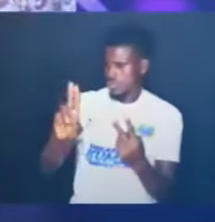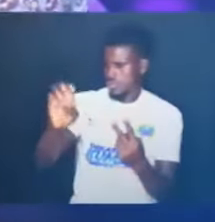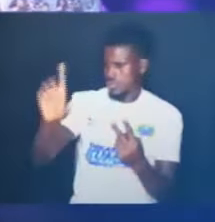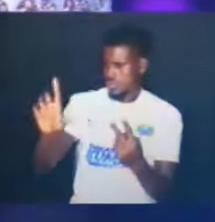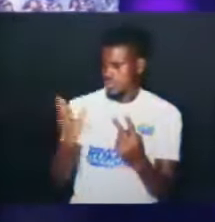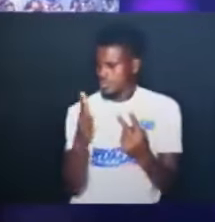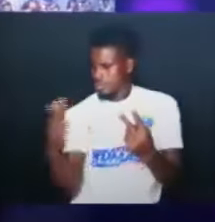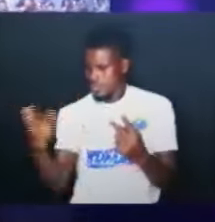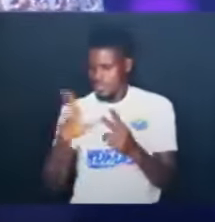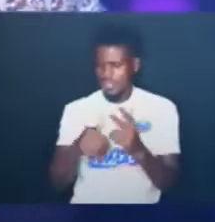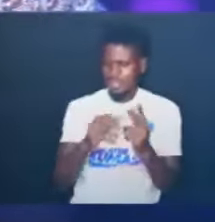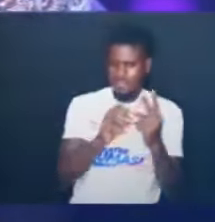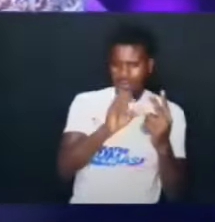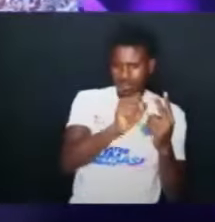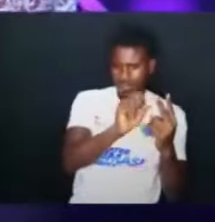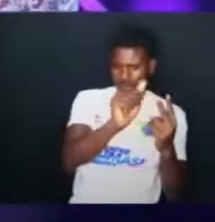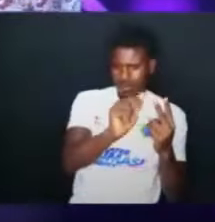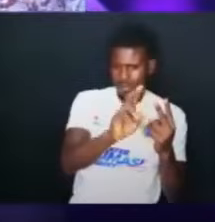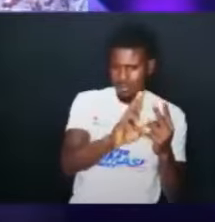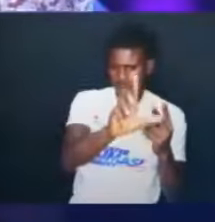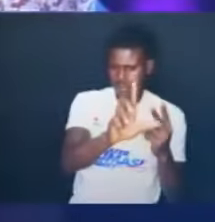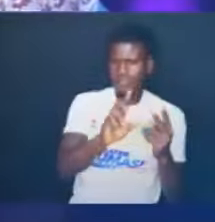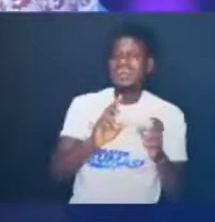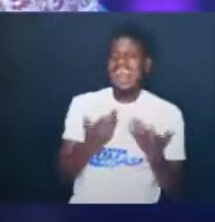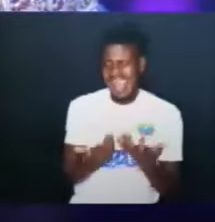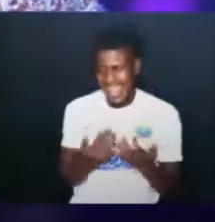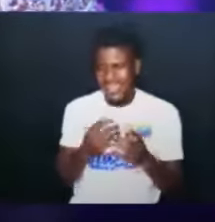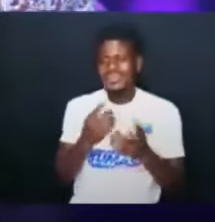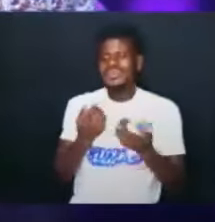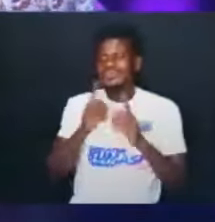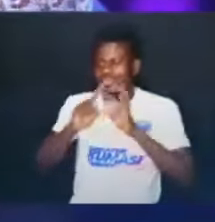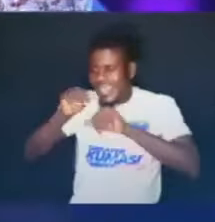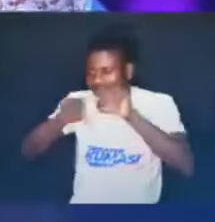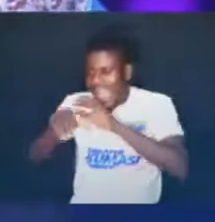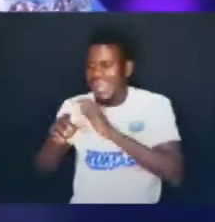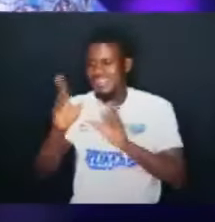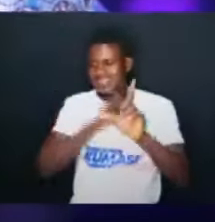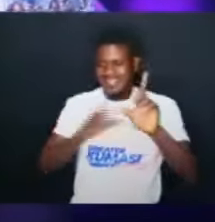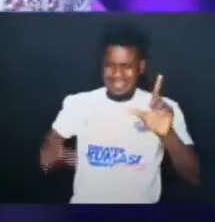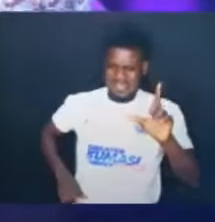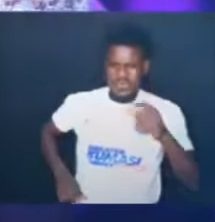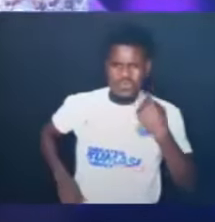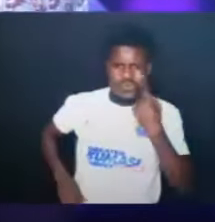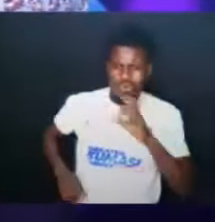When we talk about the Lord, we are talking about the owner and creator of all things.